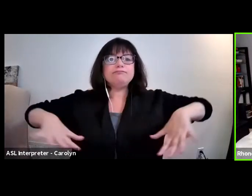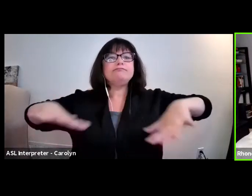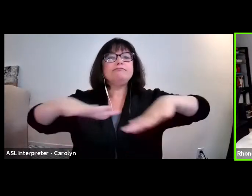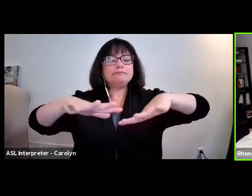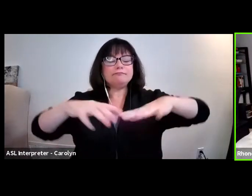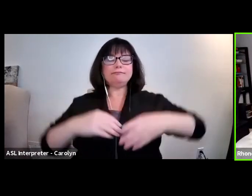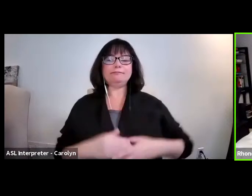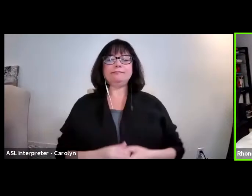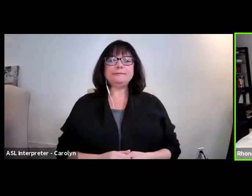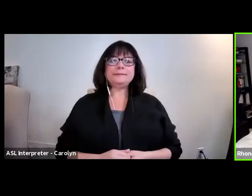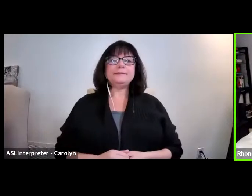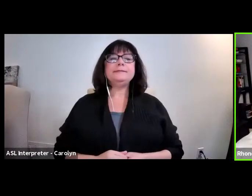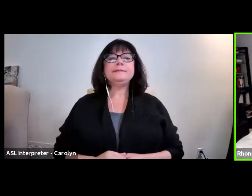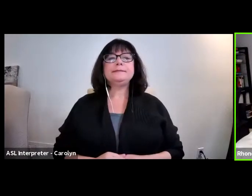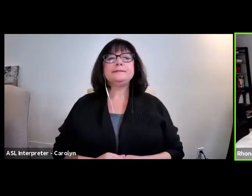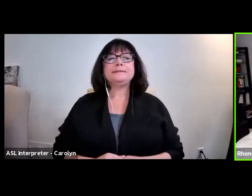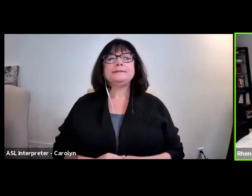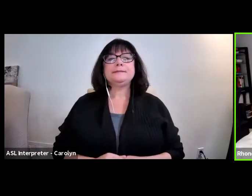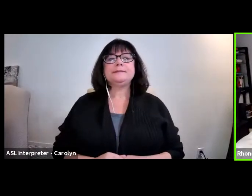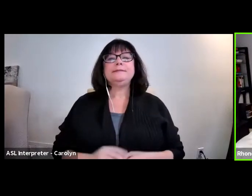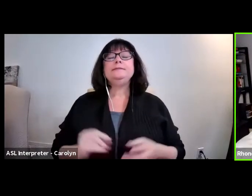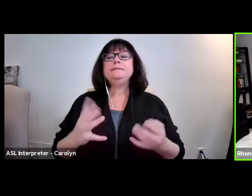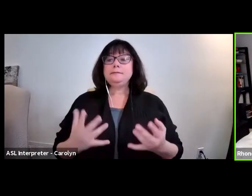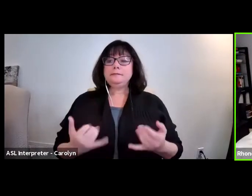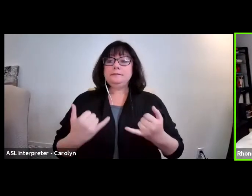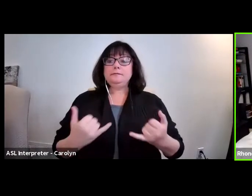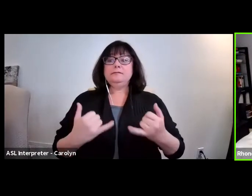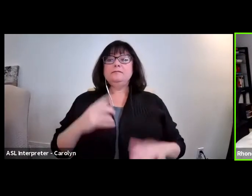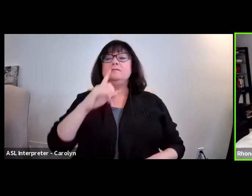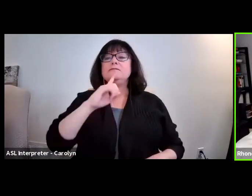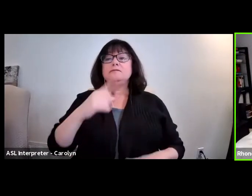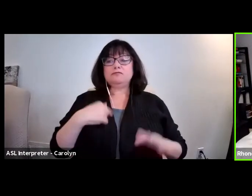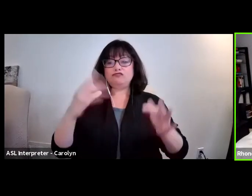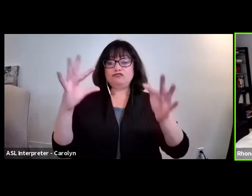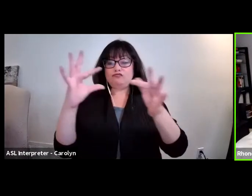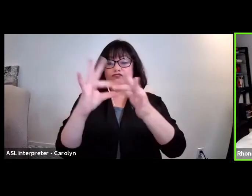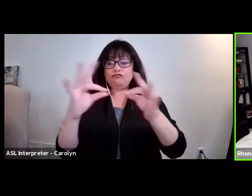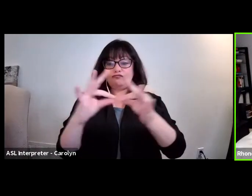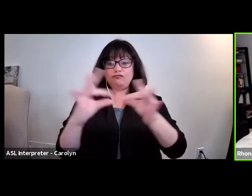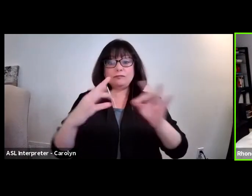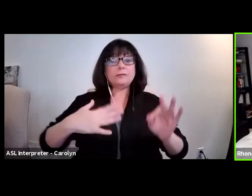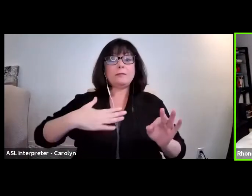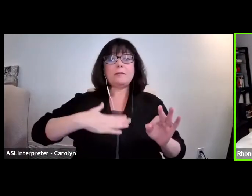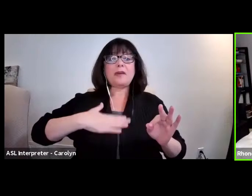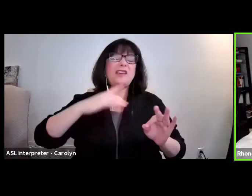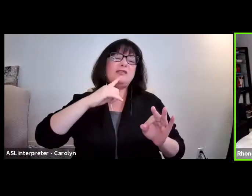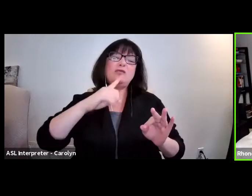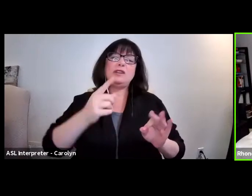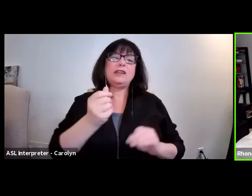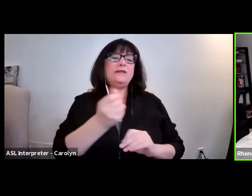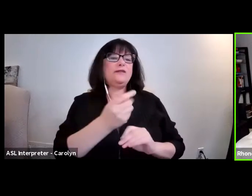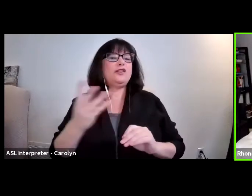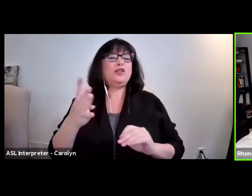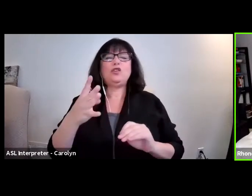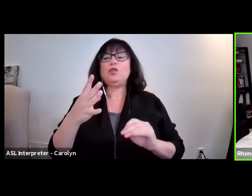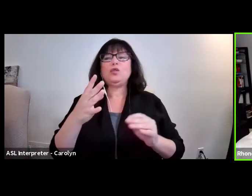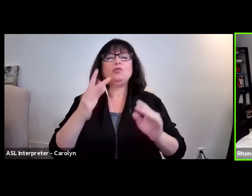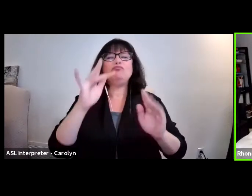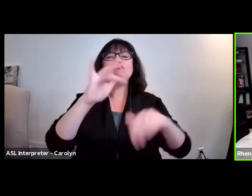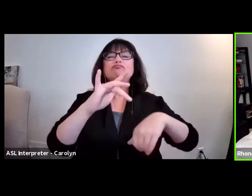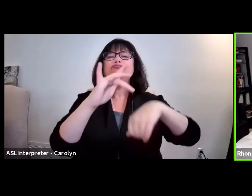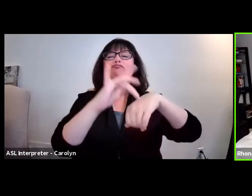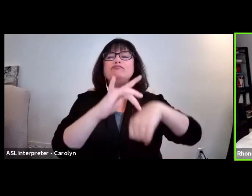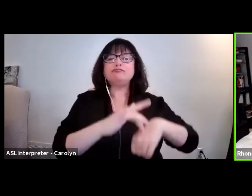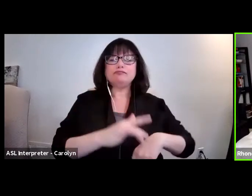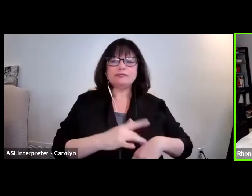So I want to limit my remarks today to a few important topics and try to leave the majority of our time for Q&A. But